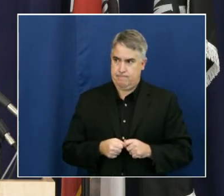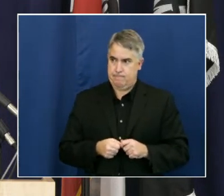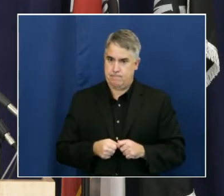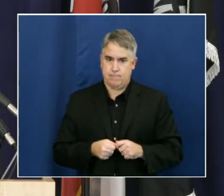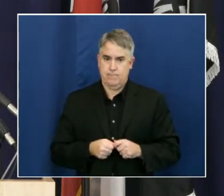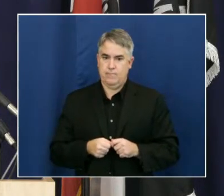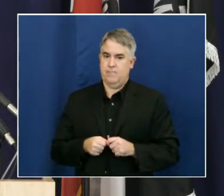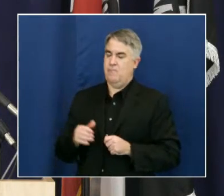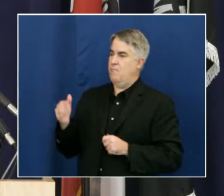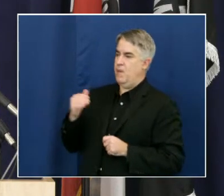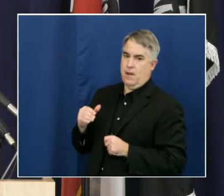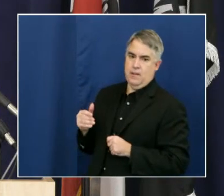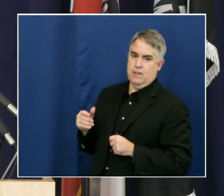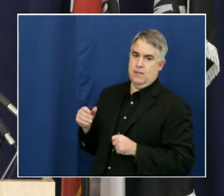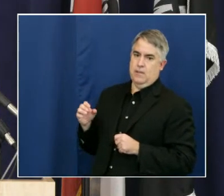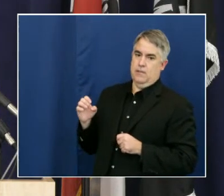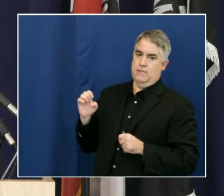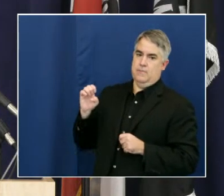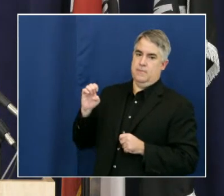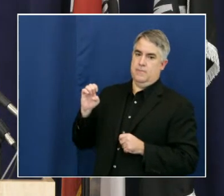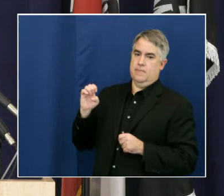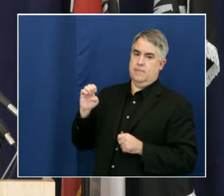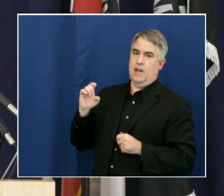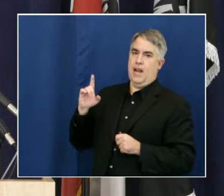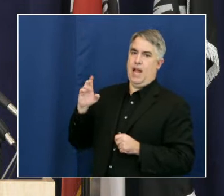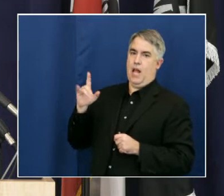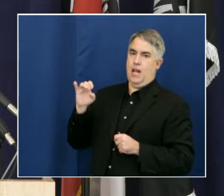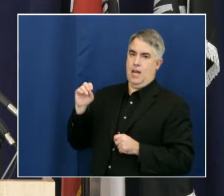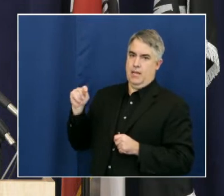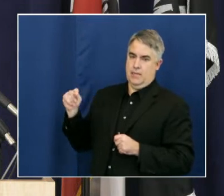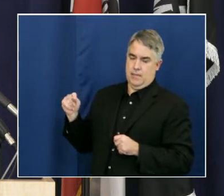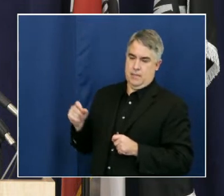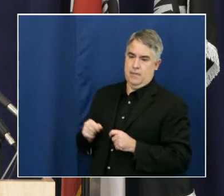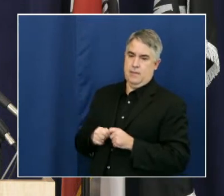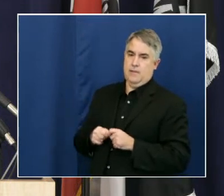Next question is from Elliot Spagat with the Associated Press.